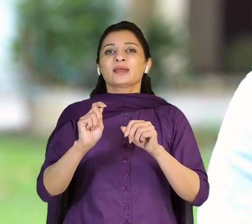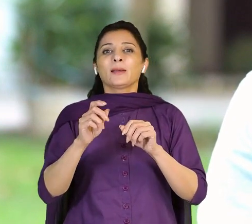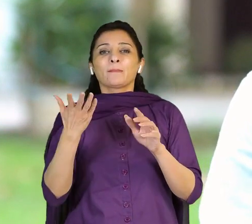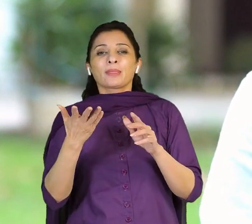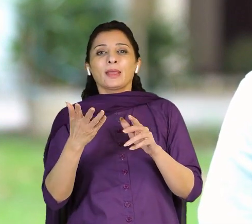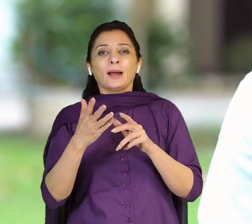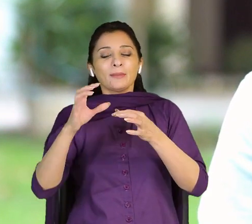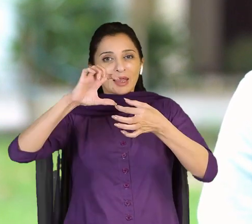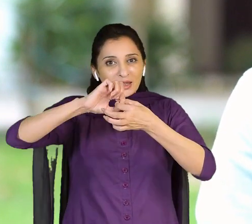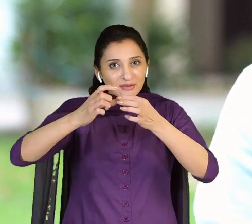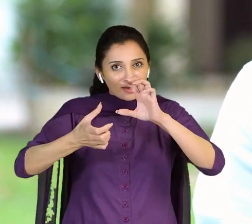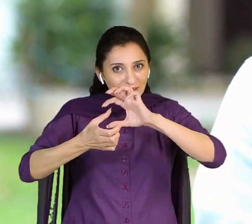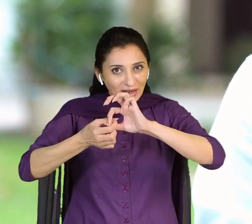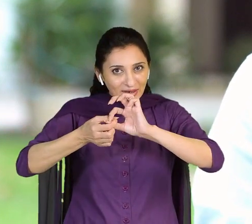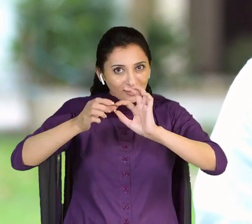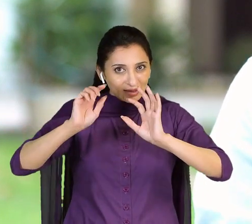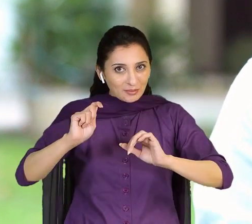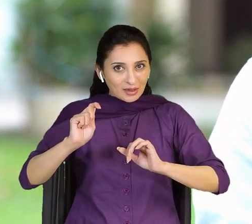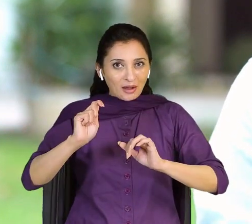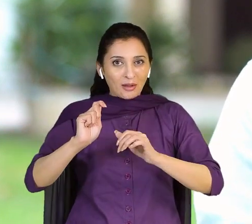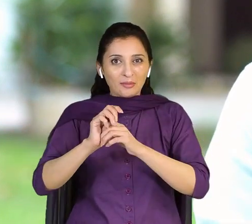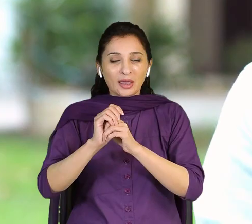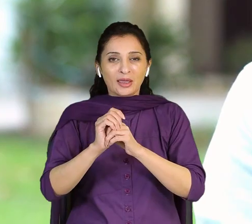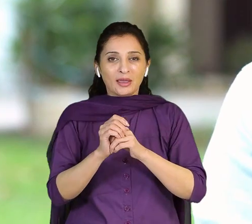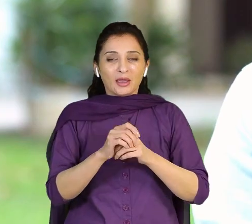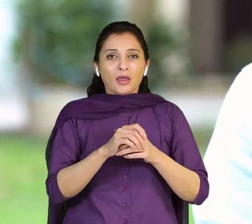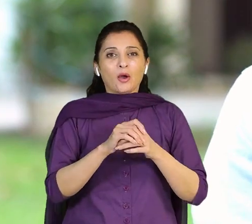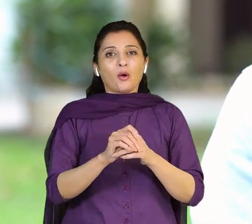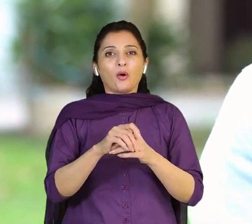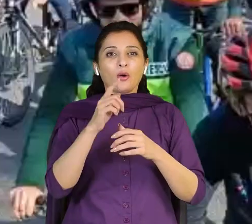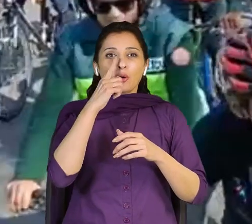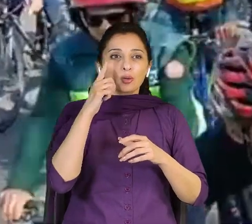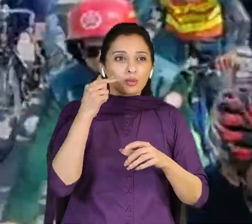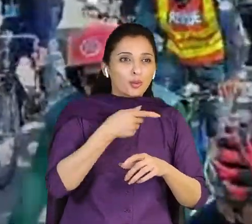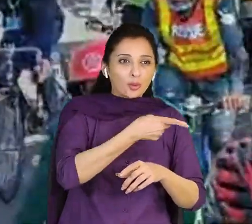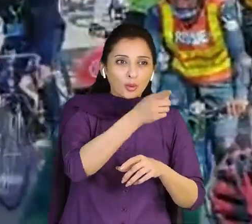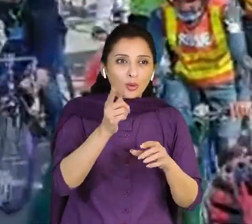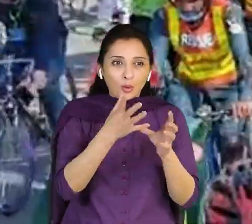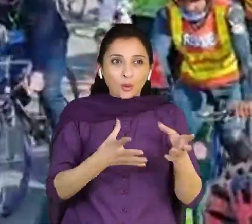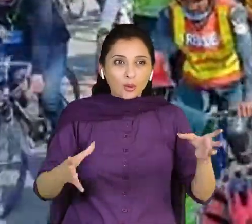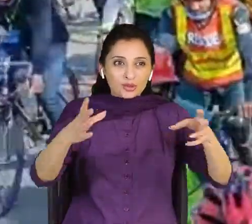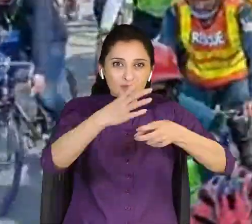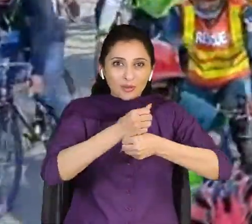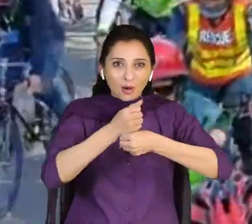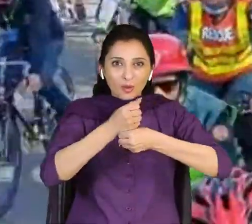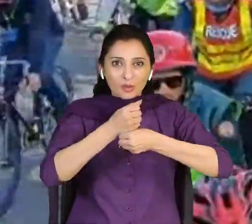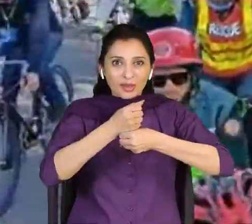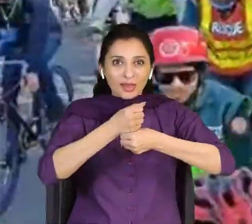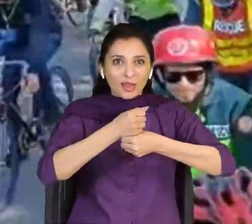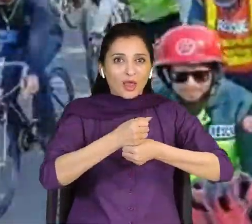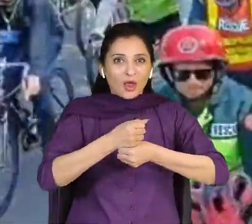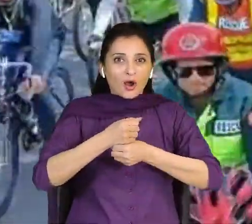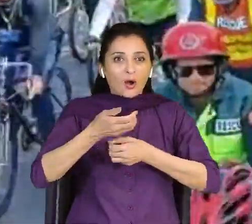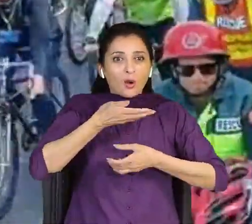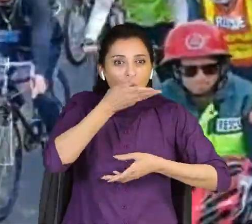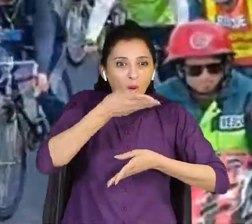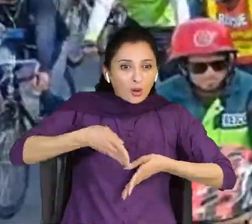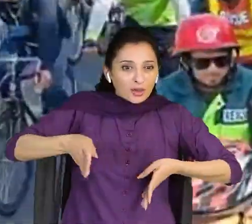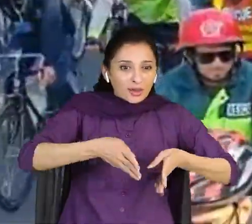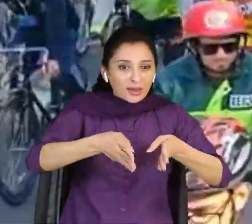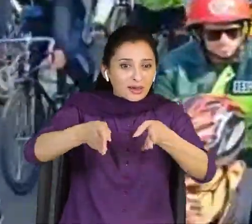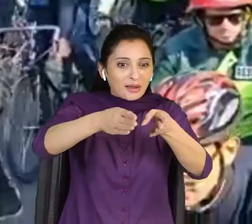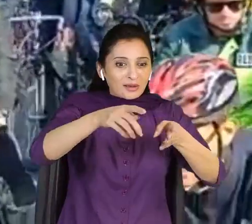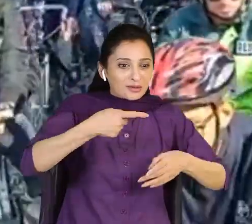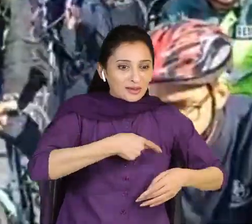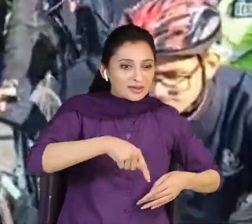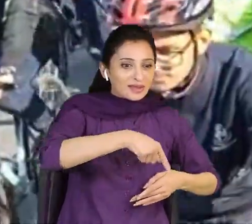different experiences. We have our athletic rides, where a bunch of people would gather around and will be doing